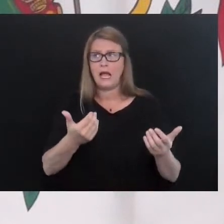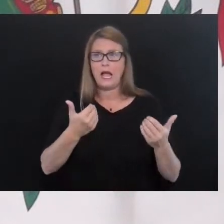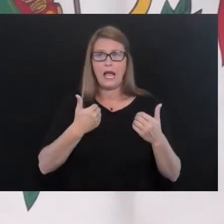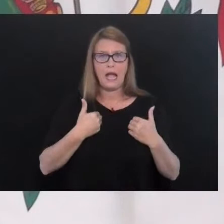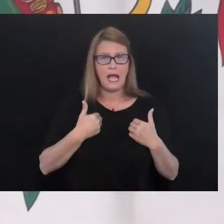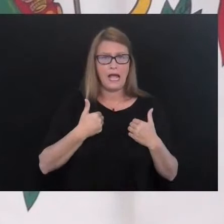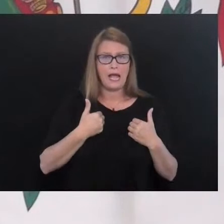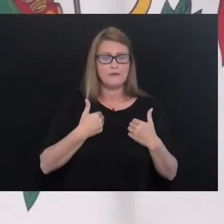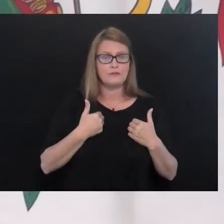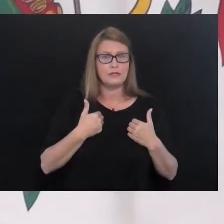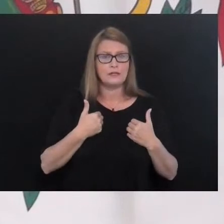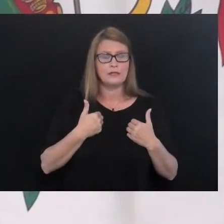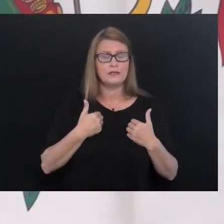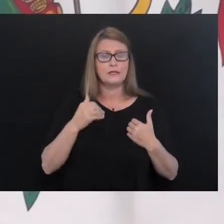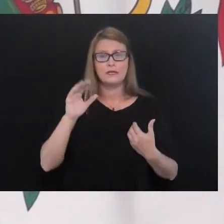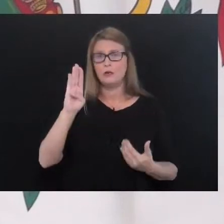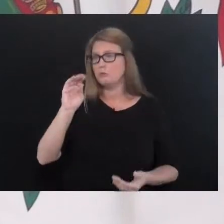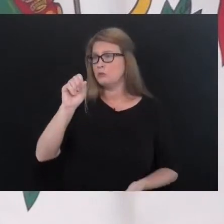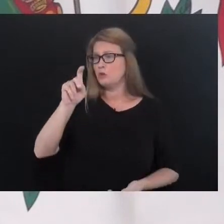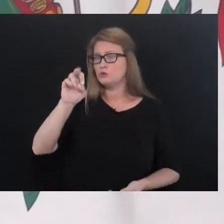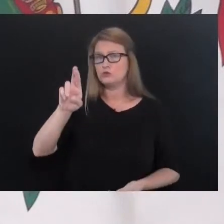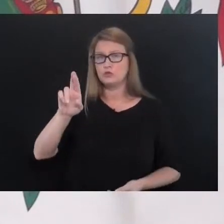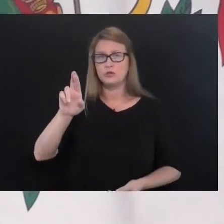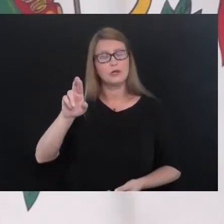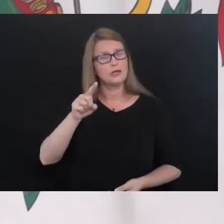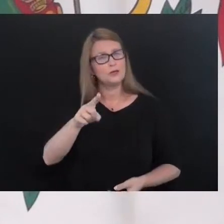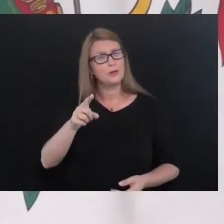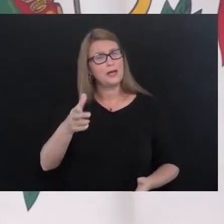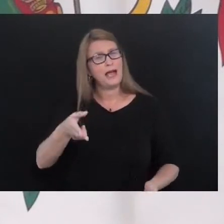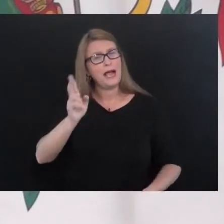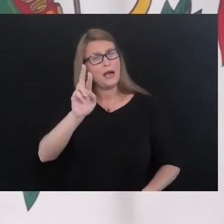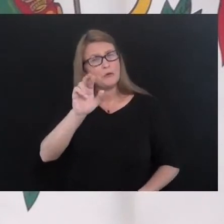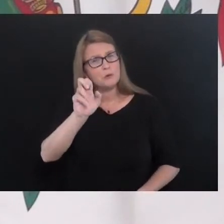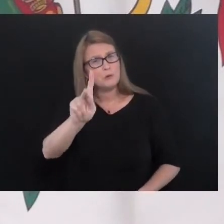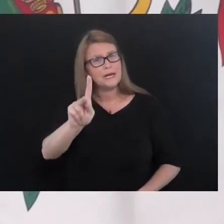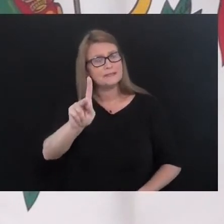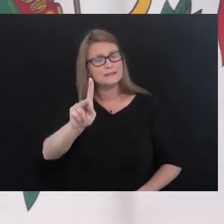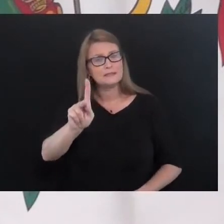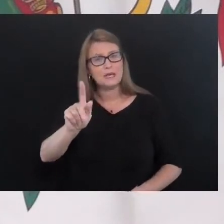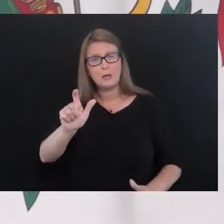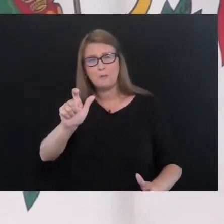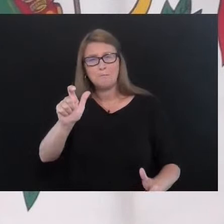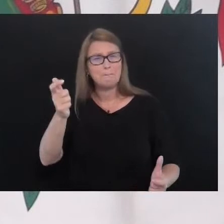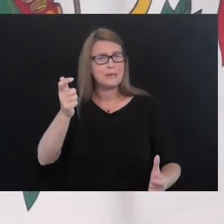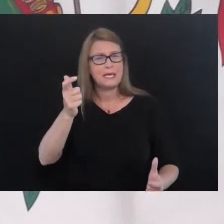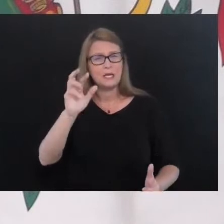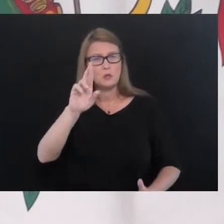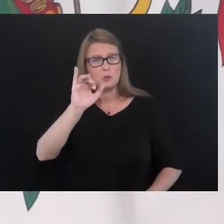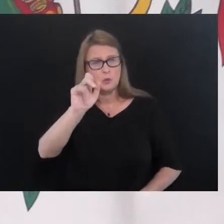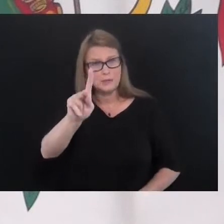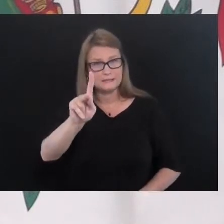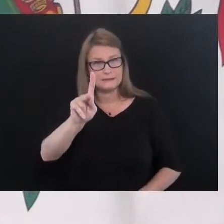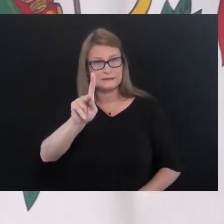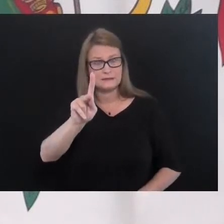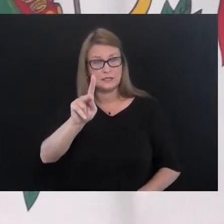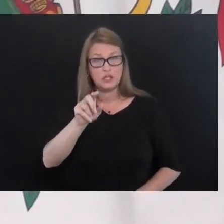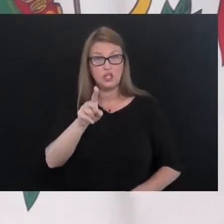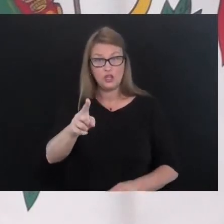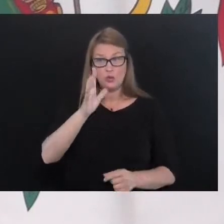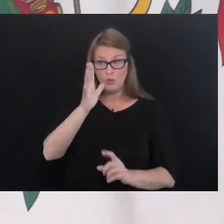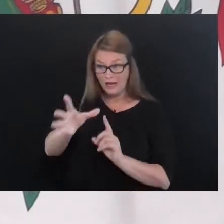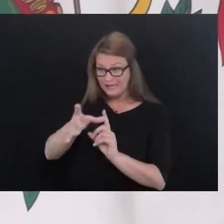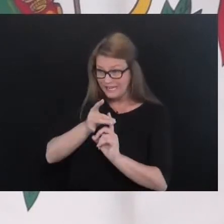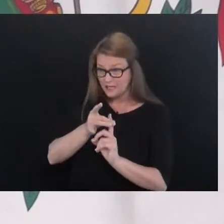level of chance? How in the world can you do that, knowing that if you get this, it